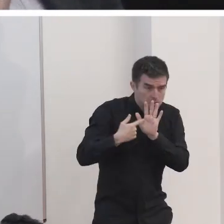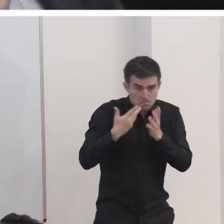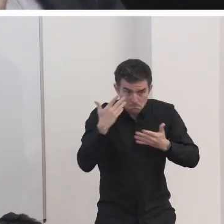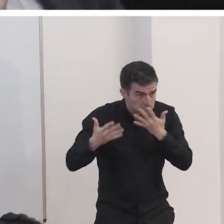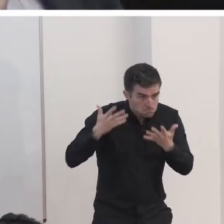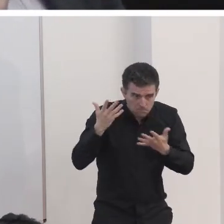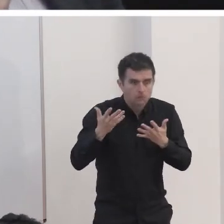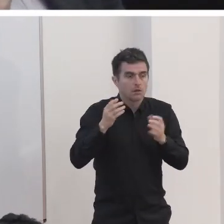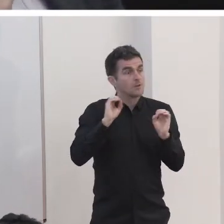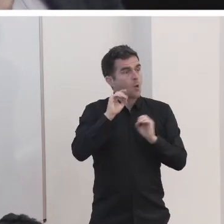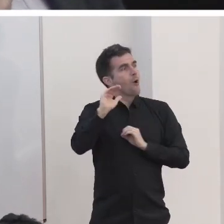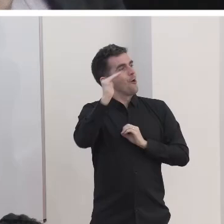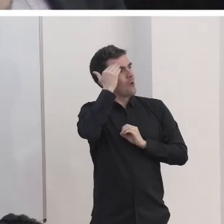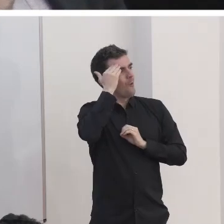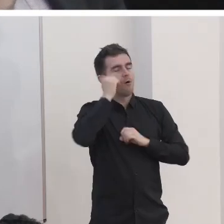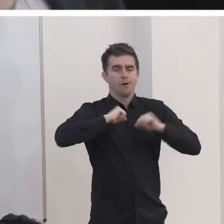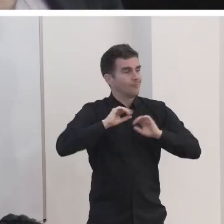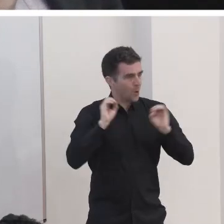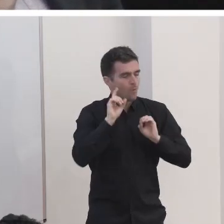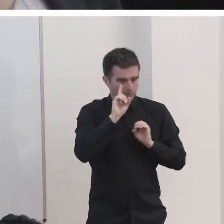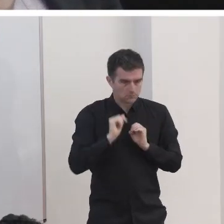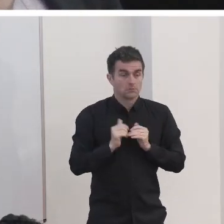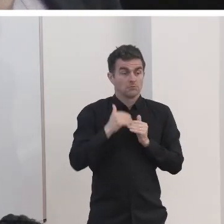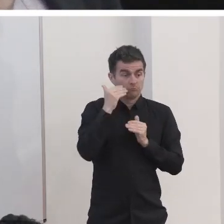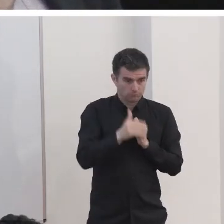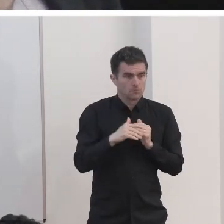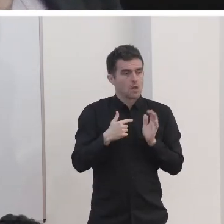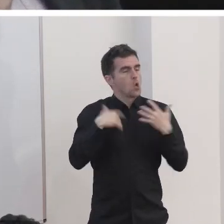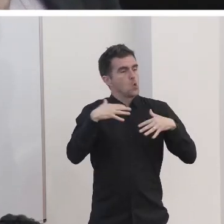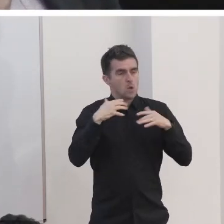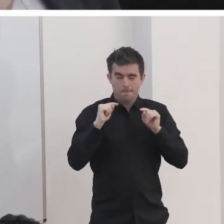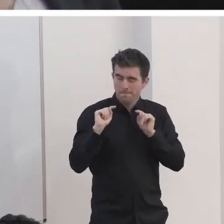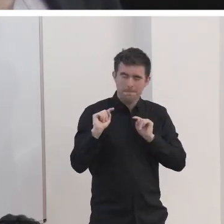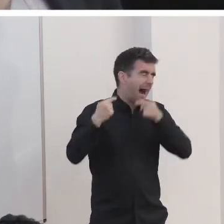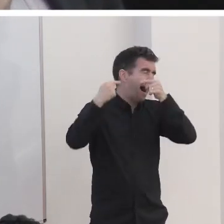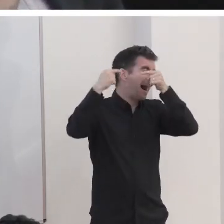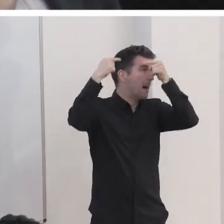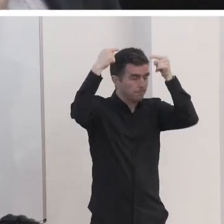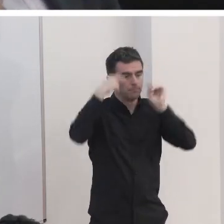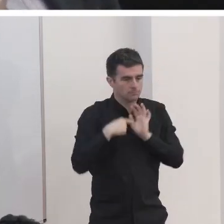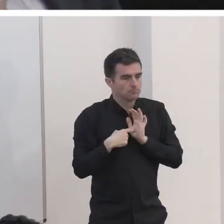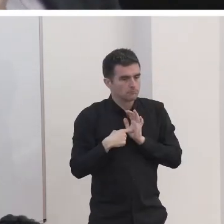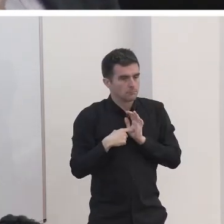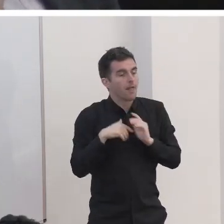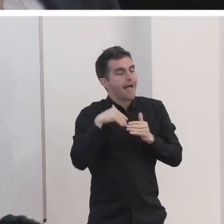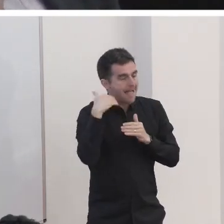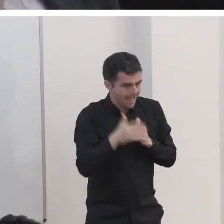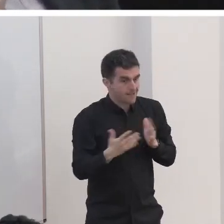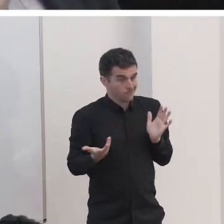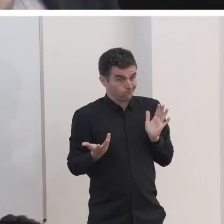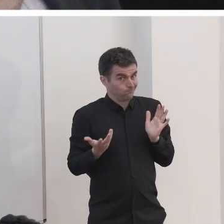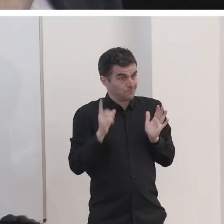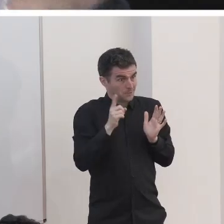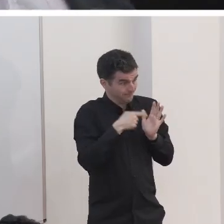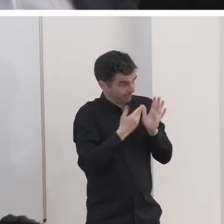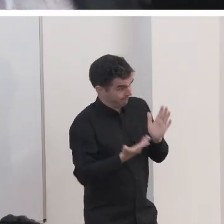Nations Partnership on the Rights of Persons with Disability, which I told, because the head of the human rights advisor of the